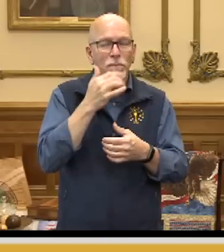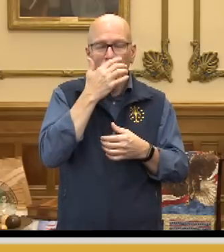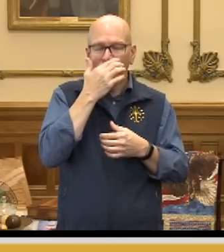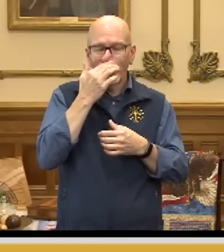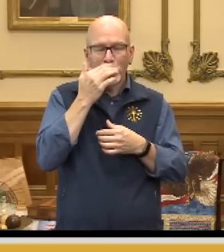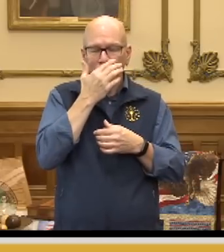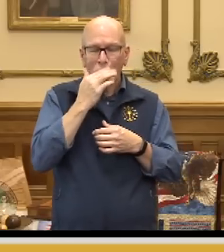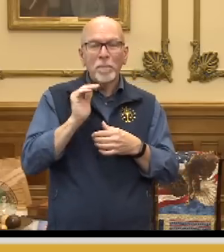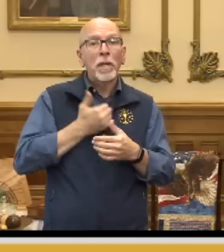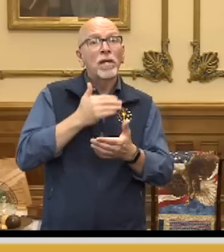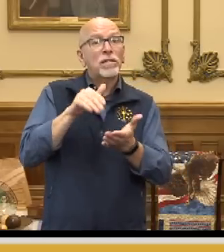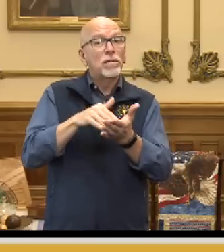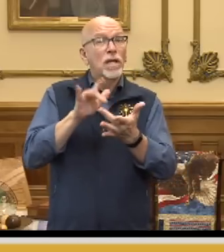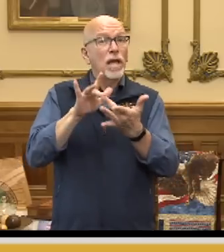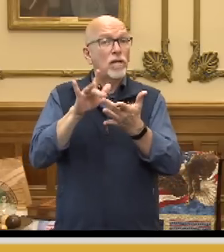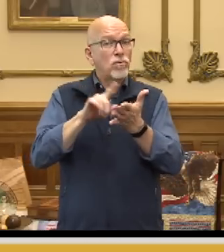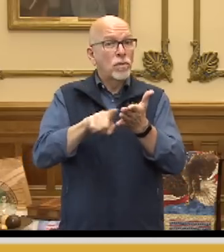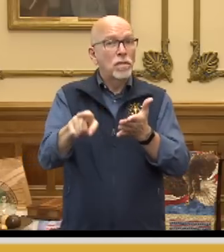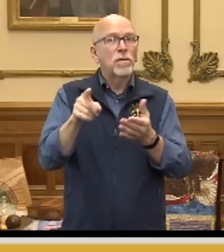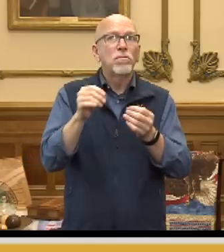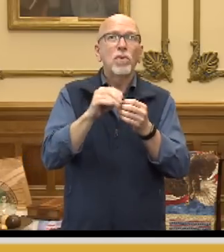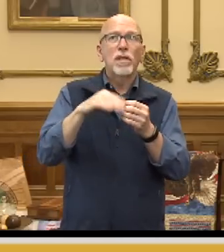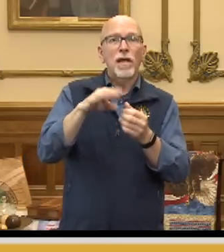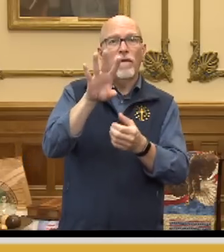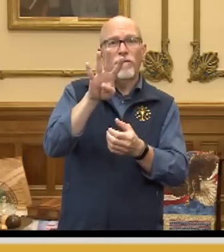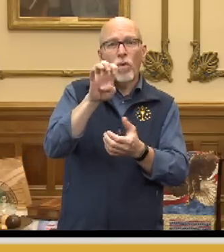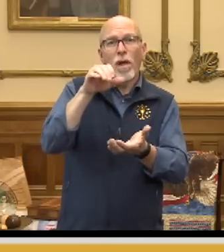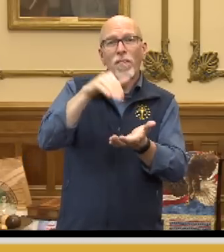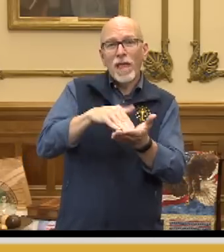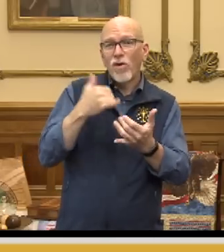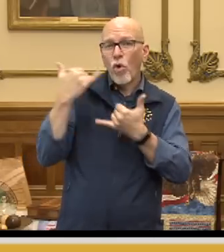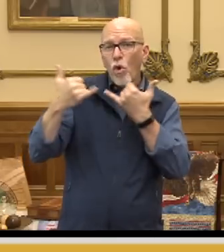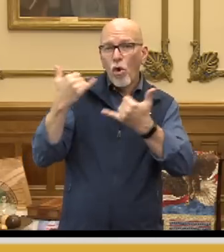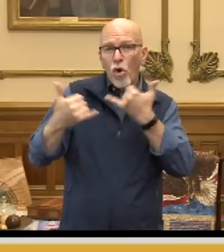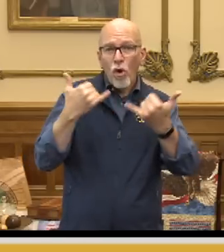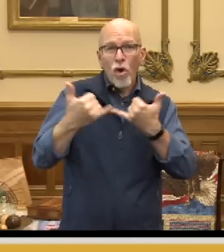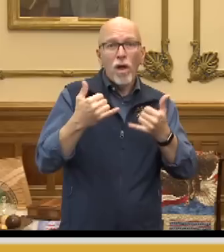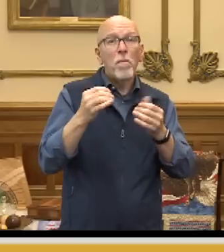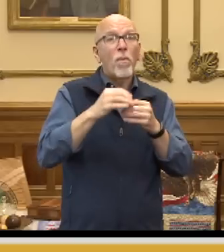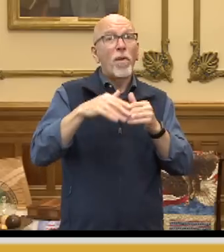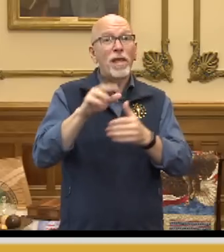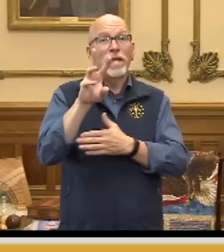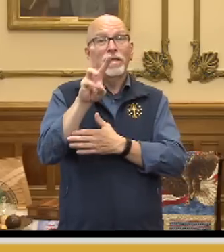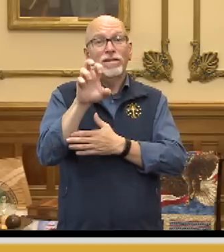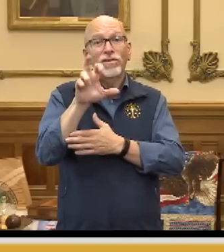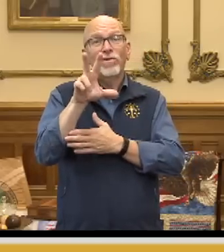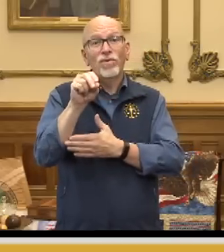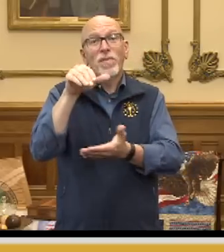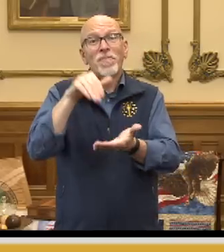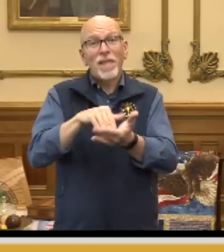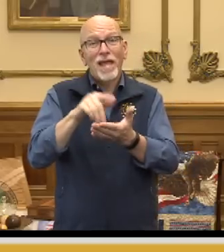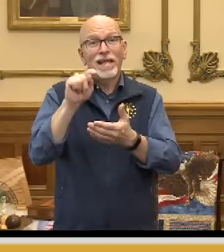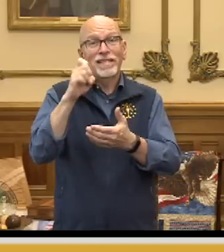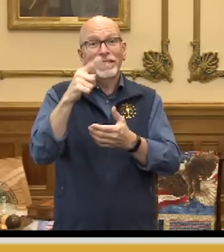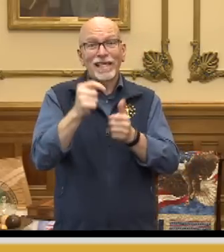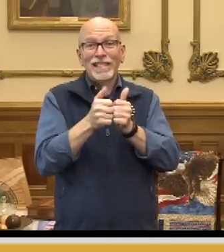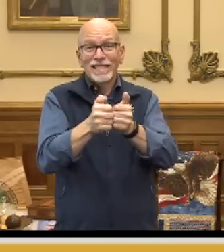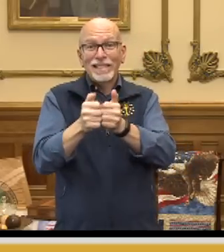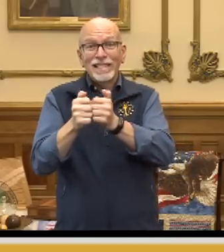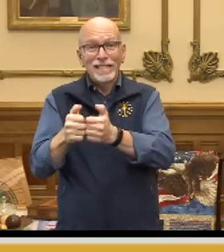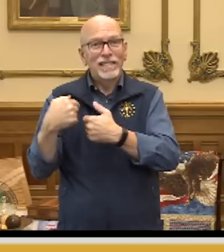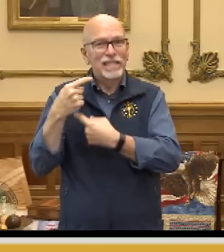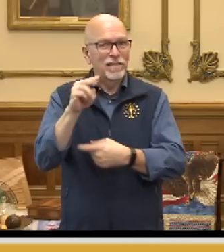centralized contact tracers have made more than 400,000 calls and sent more than 630,000 texts since